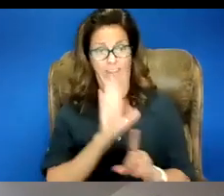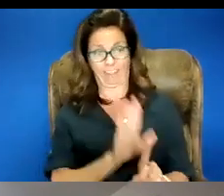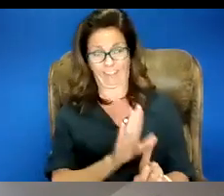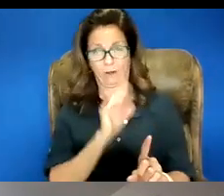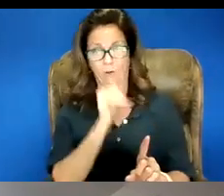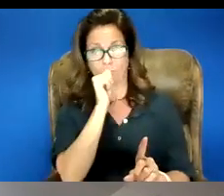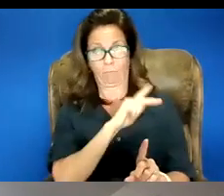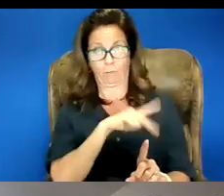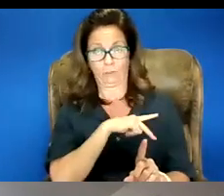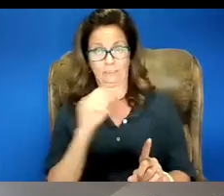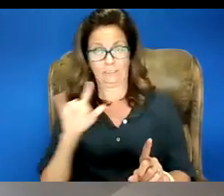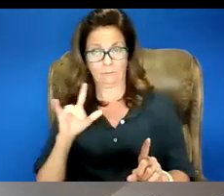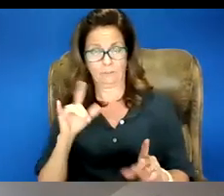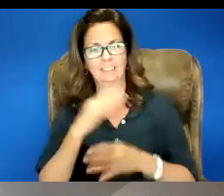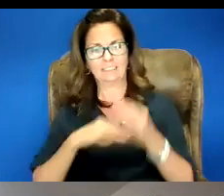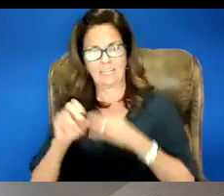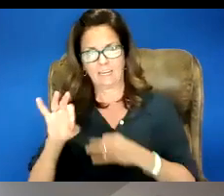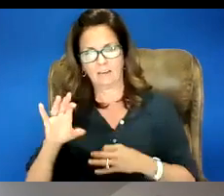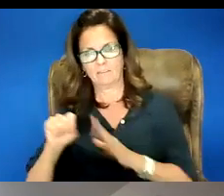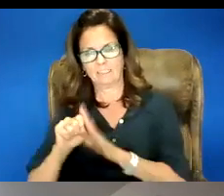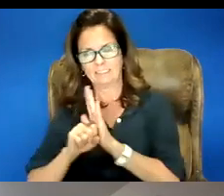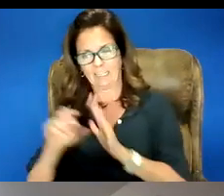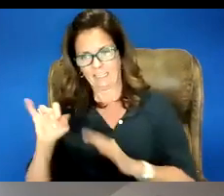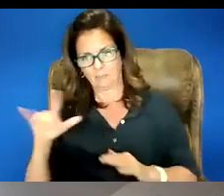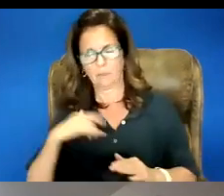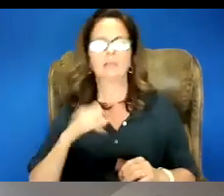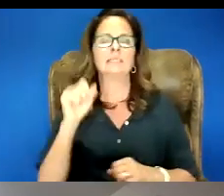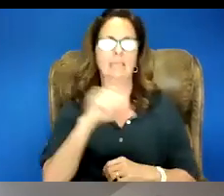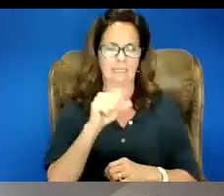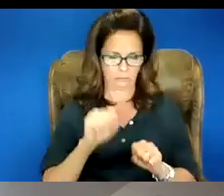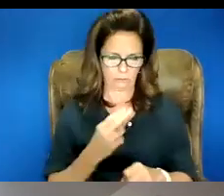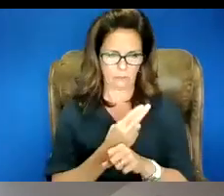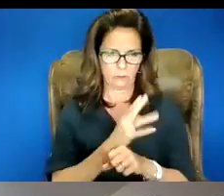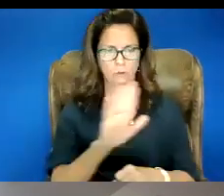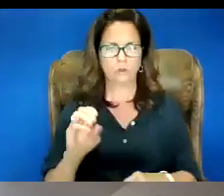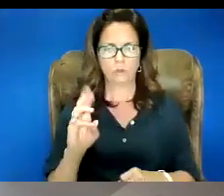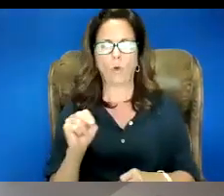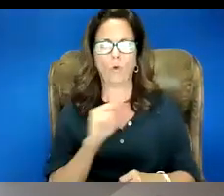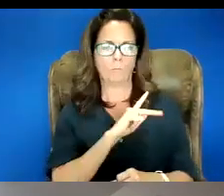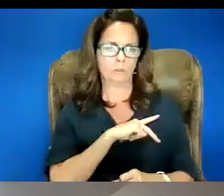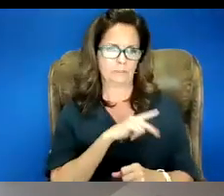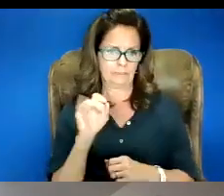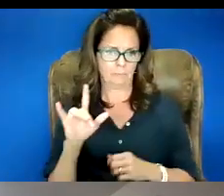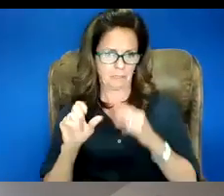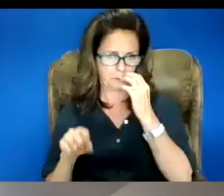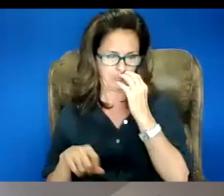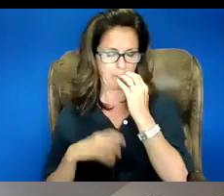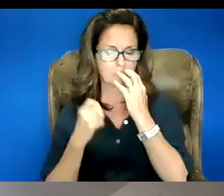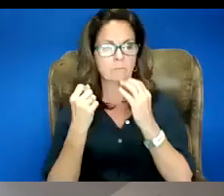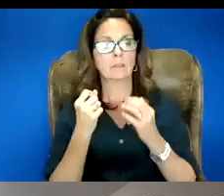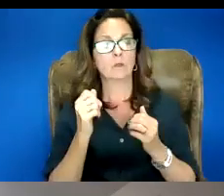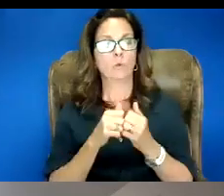instead of their state email? Yes, you may. Awesome. Just when in the application,